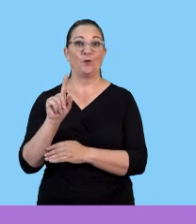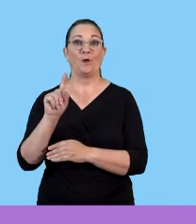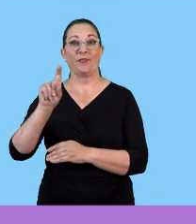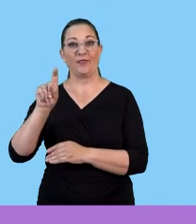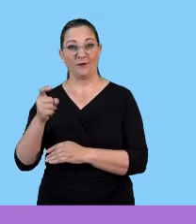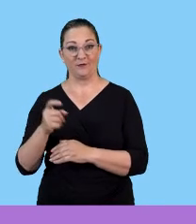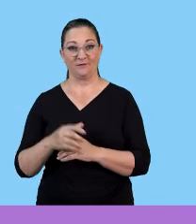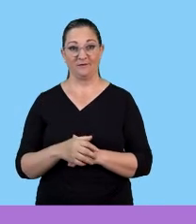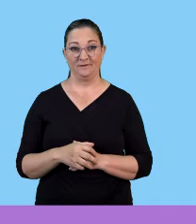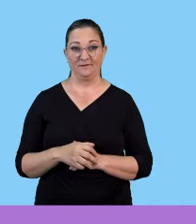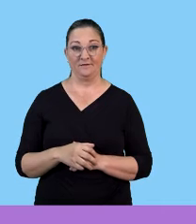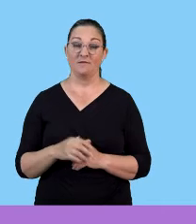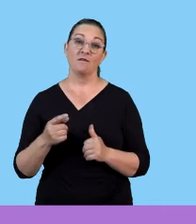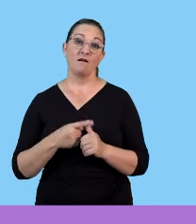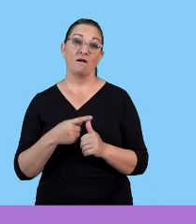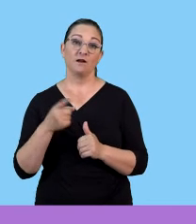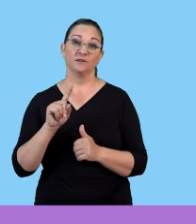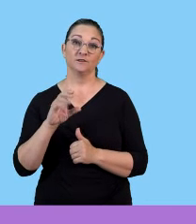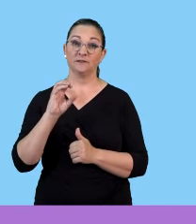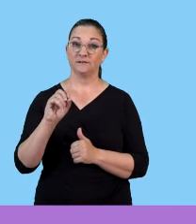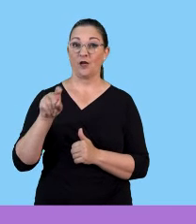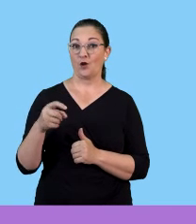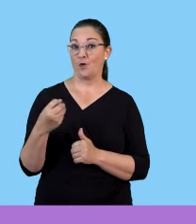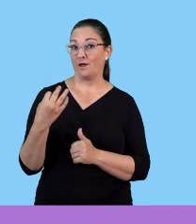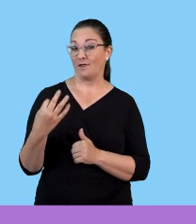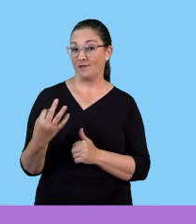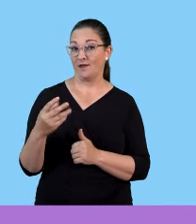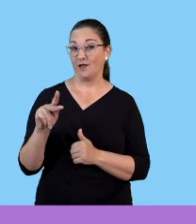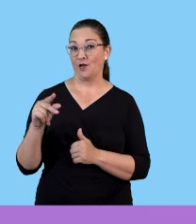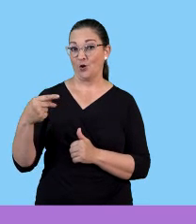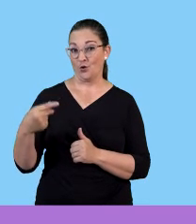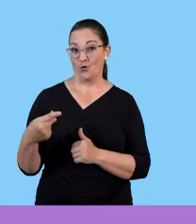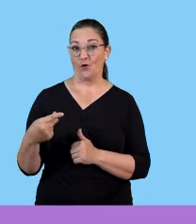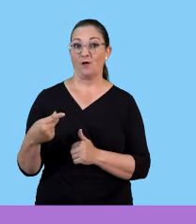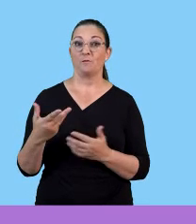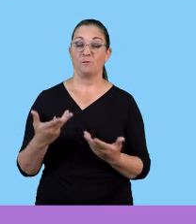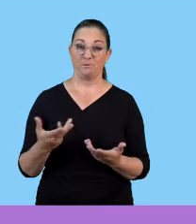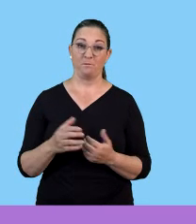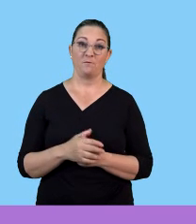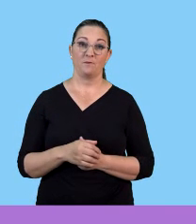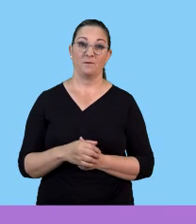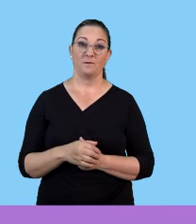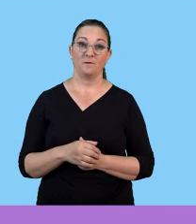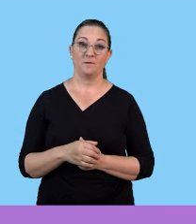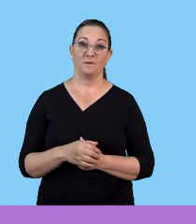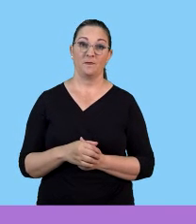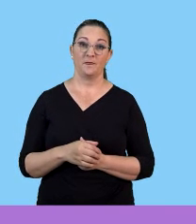divide that by 1,000, and that gives me 0.3 kilograms.